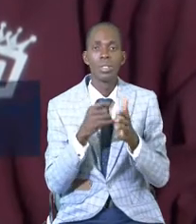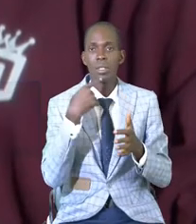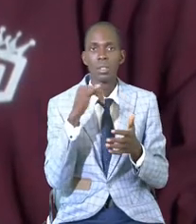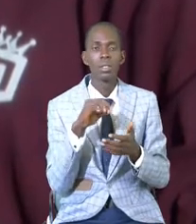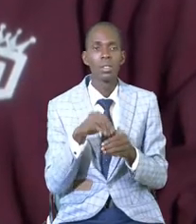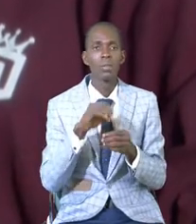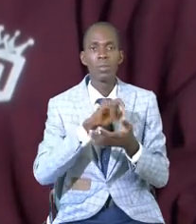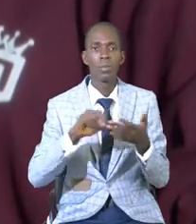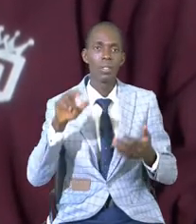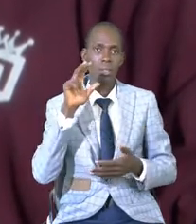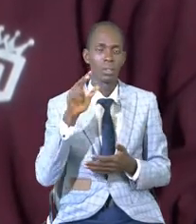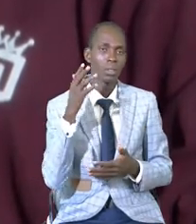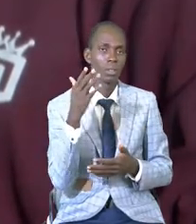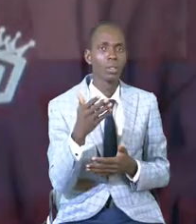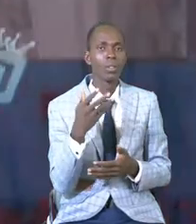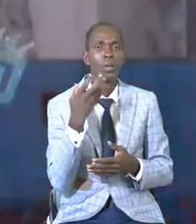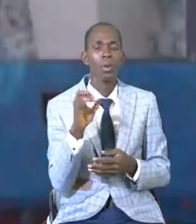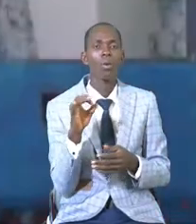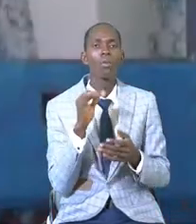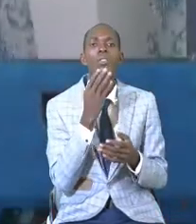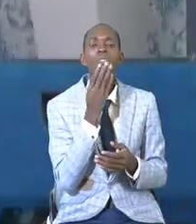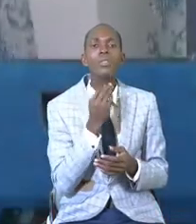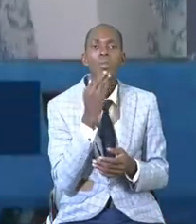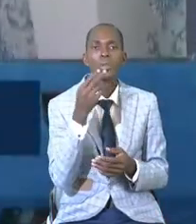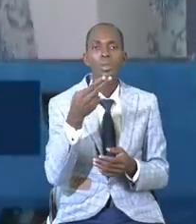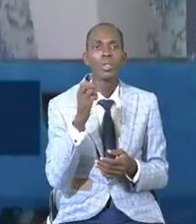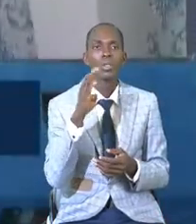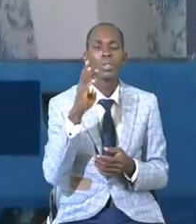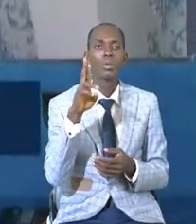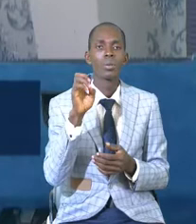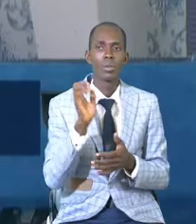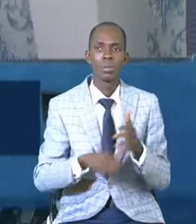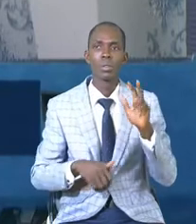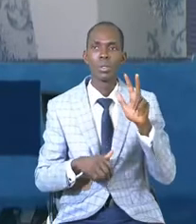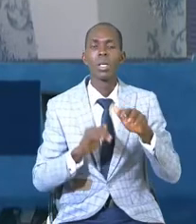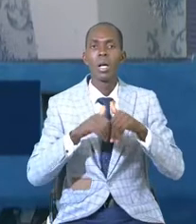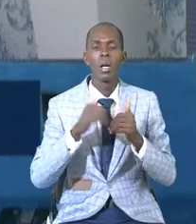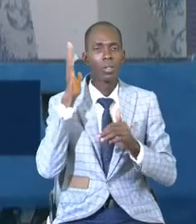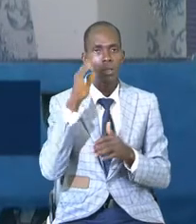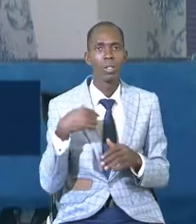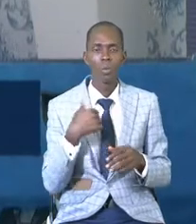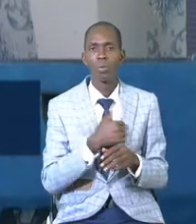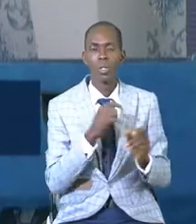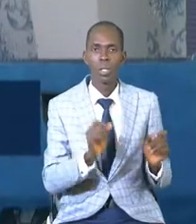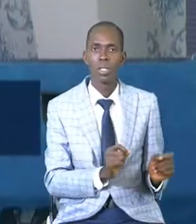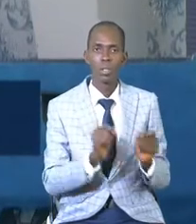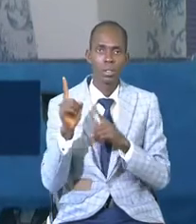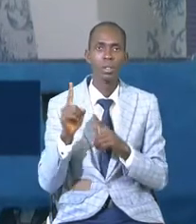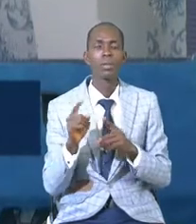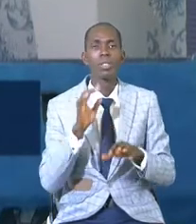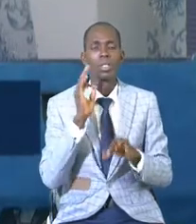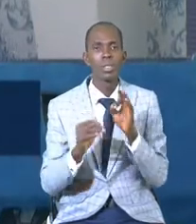there, of that's Hebrews chapter 2 verse 3. It says, how shall we escape if we neglect so